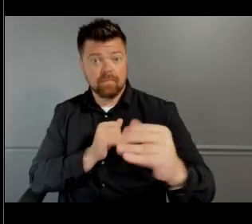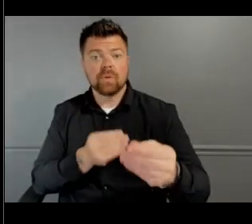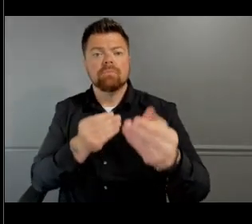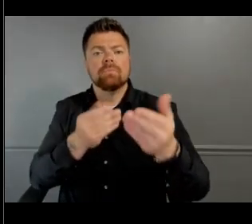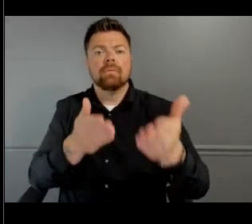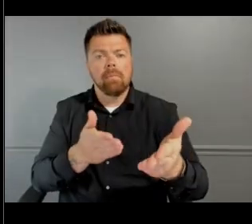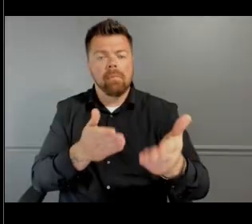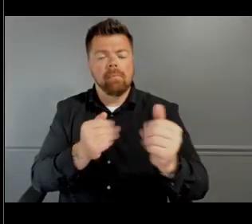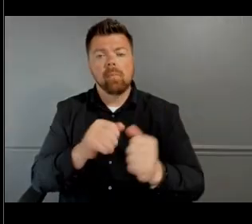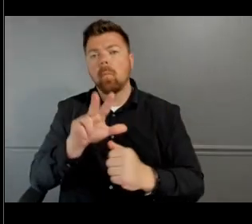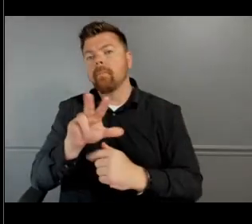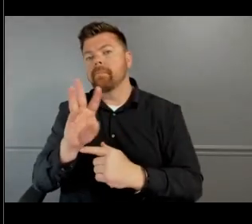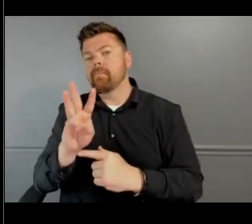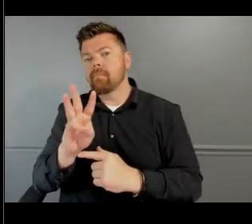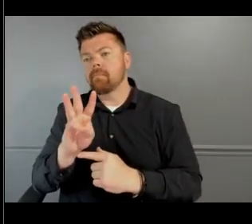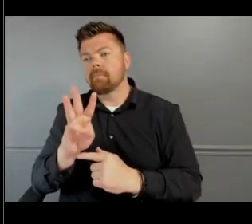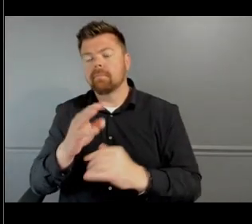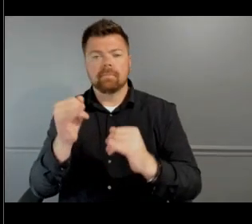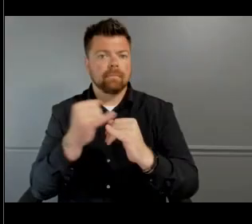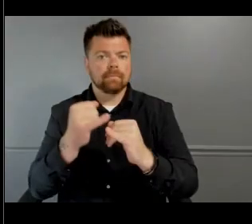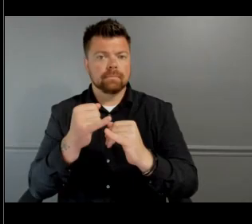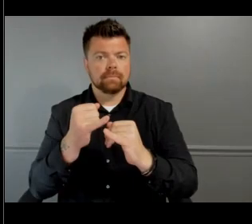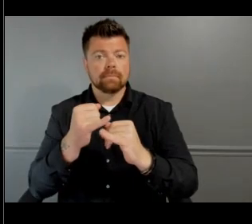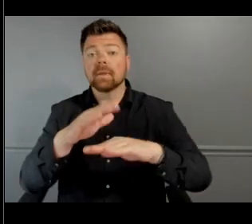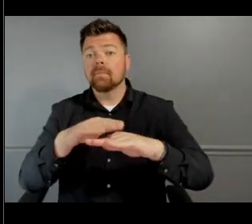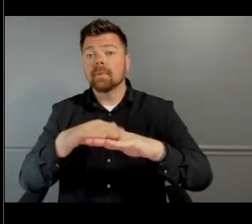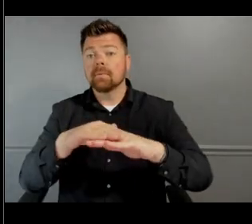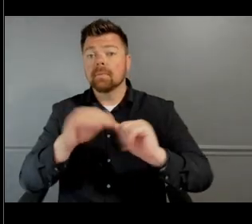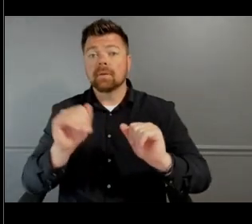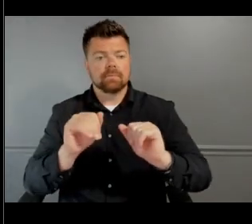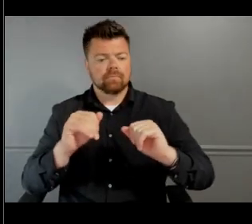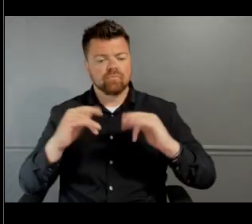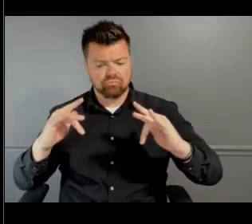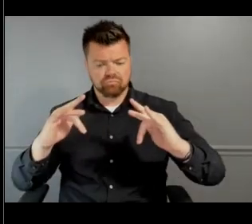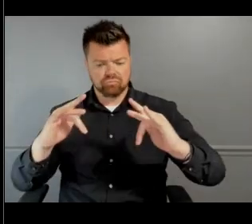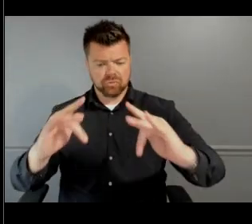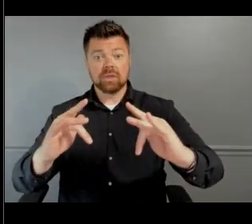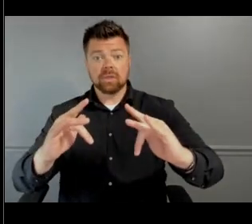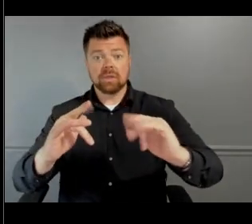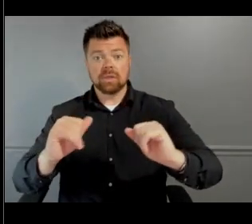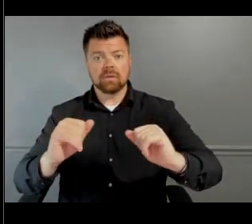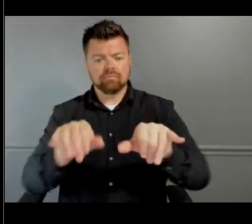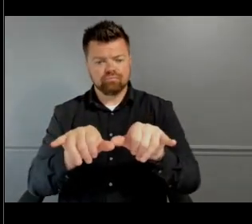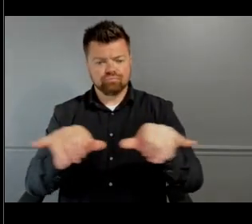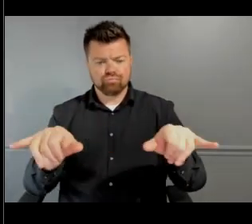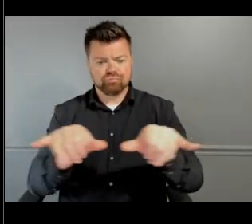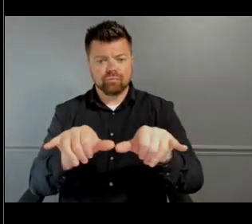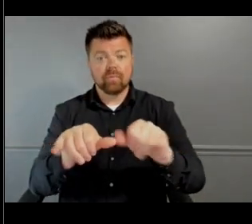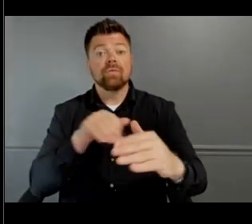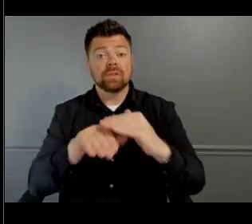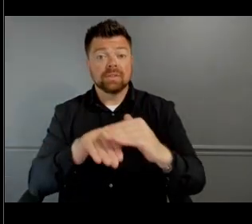the 36-inch minimum clear width for an accessible route.